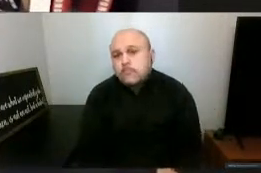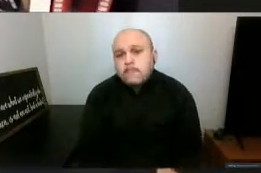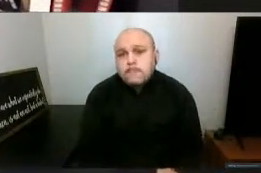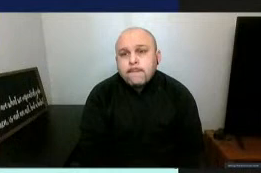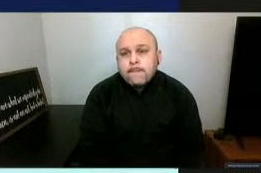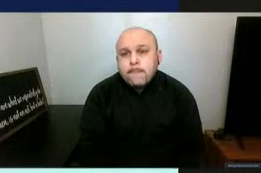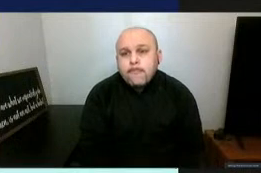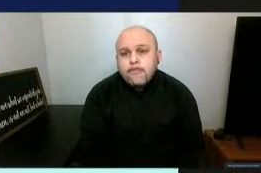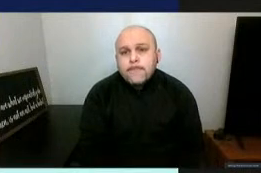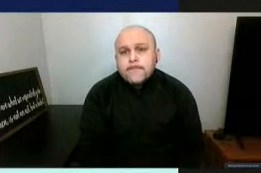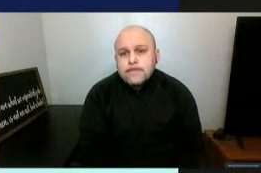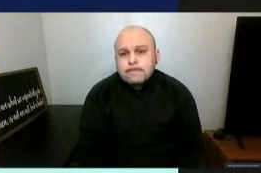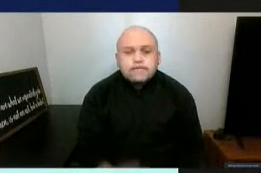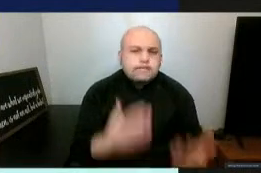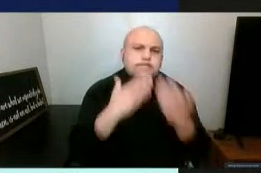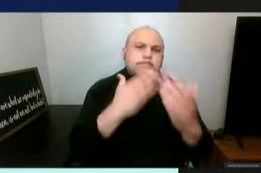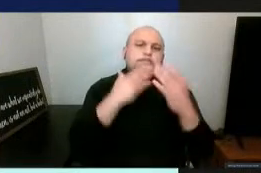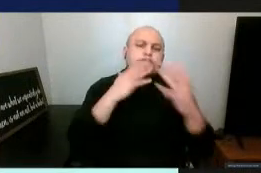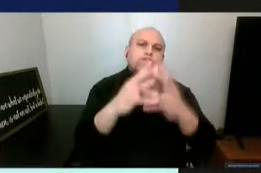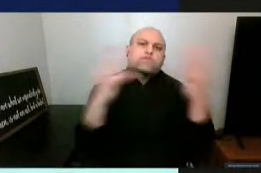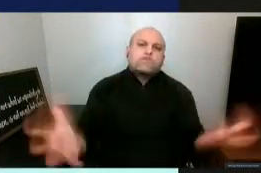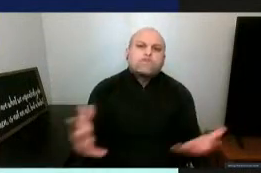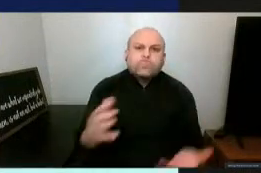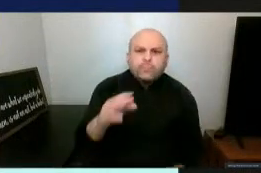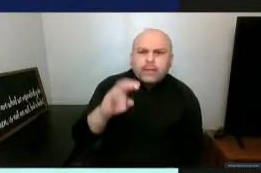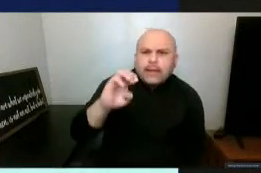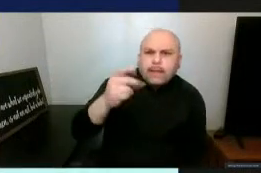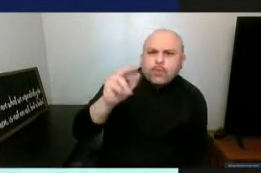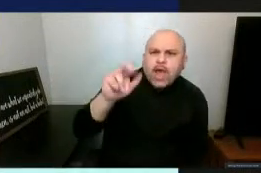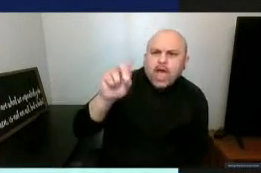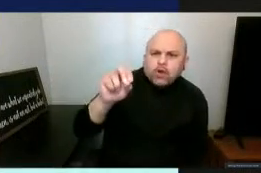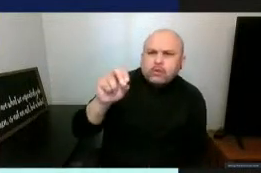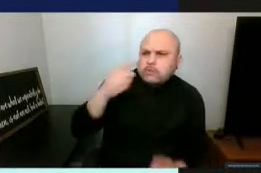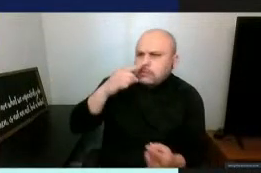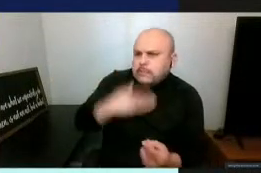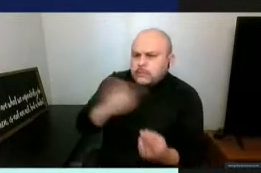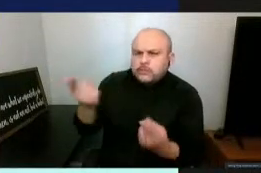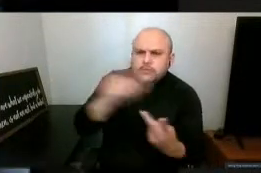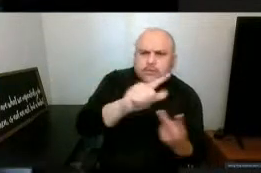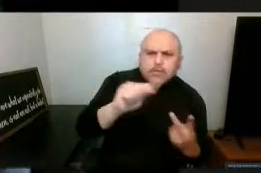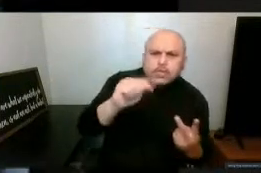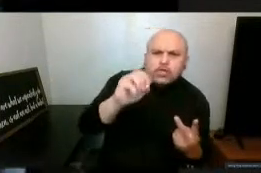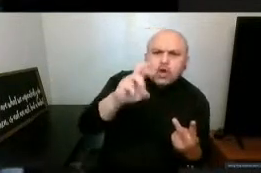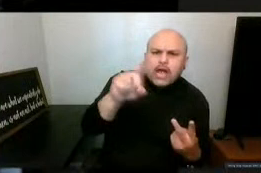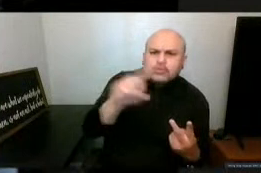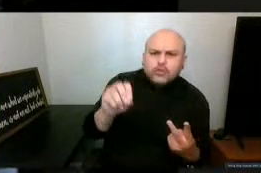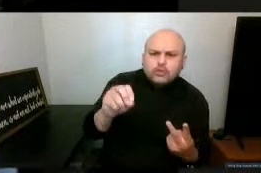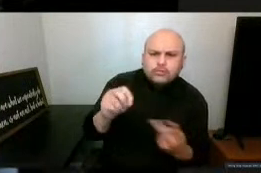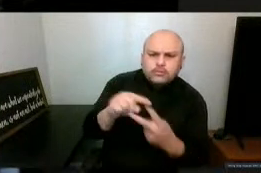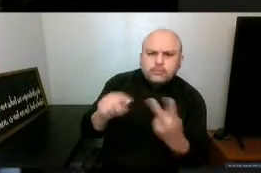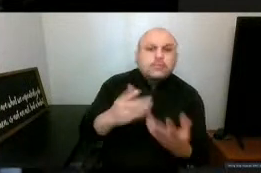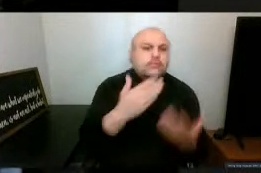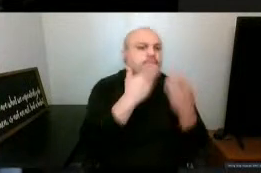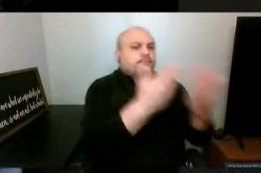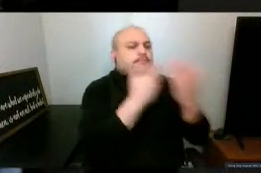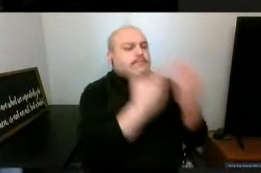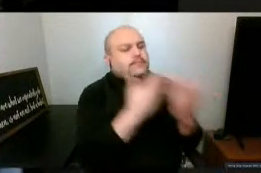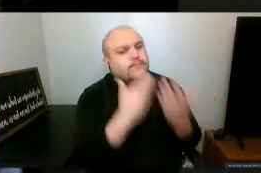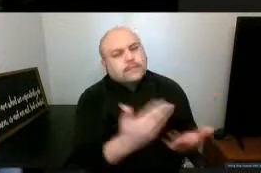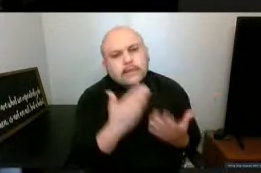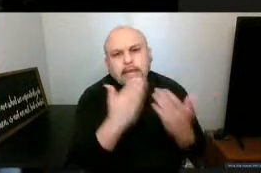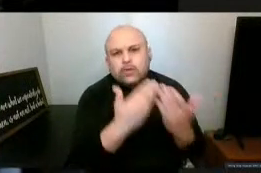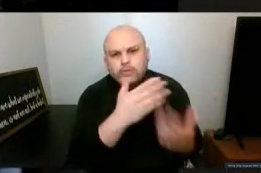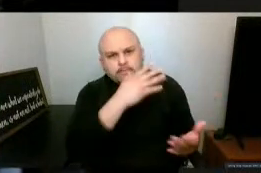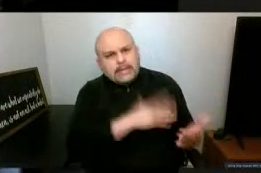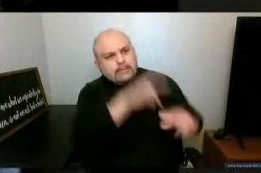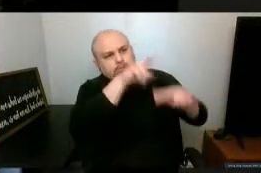Thank you so much. Please, Mr. Imperato and then Mr. Toronzo. Thank you, Madam Chair. I'm Andy